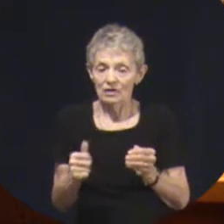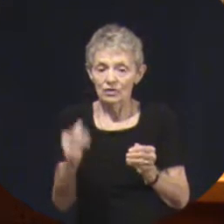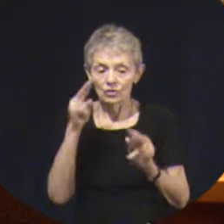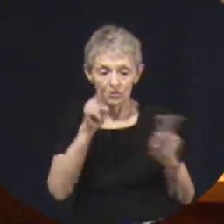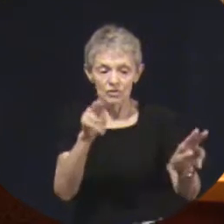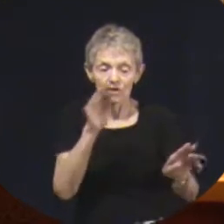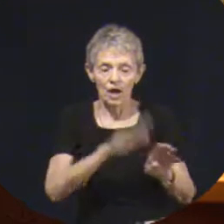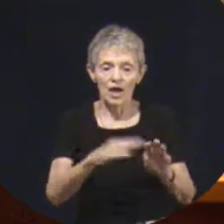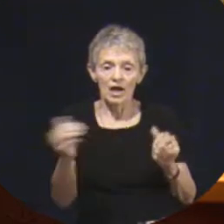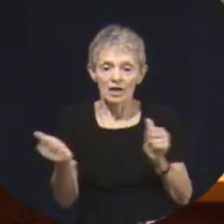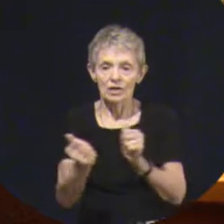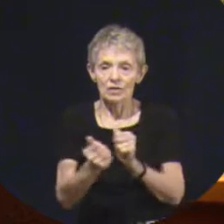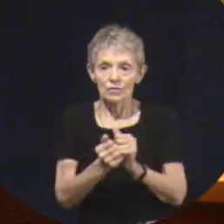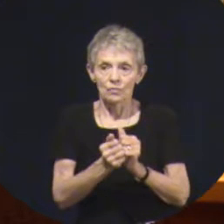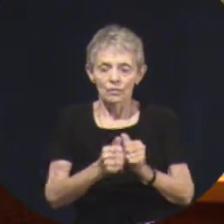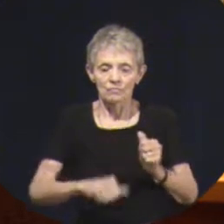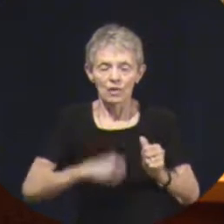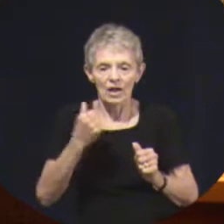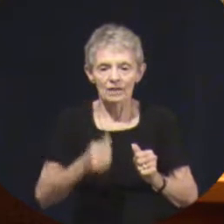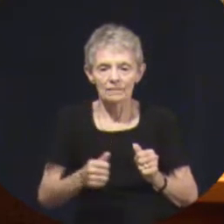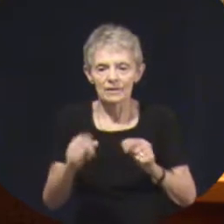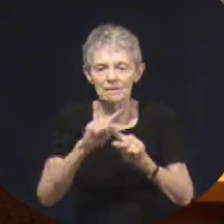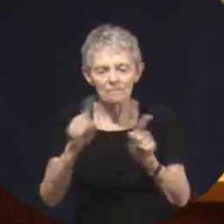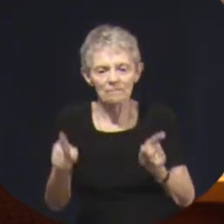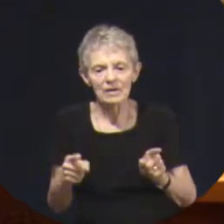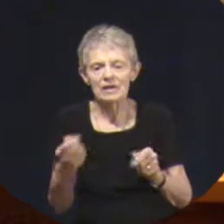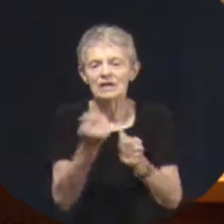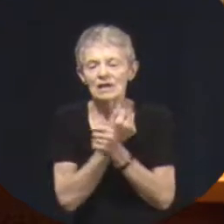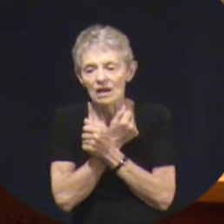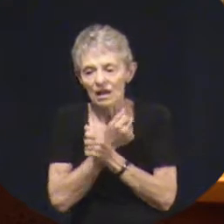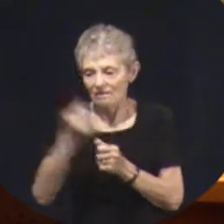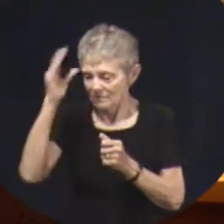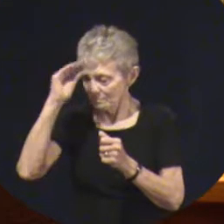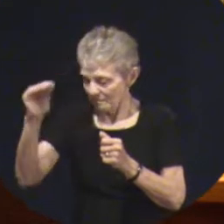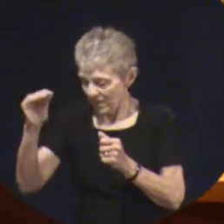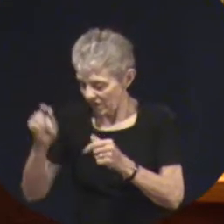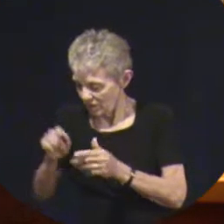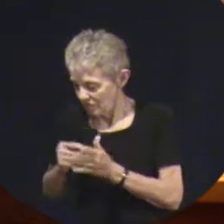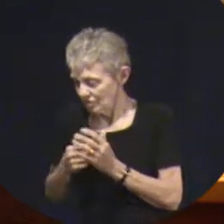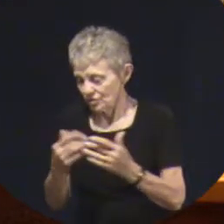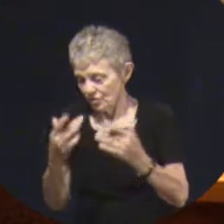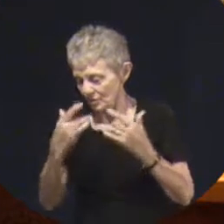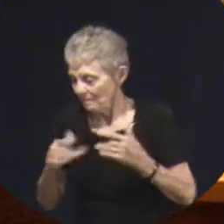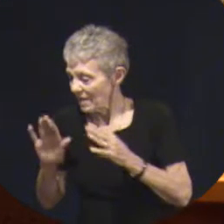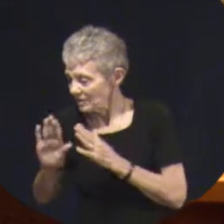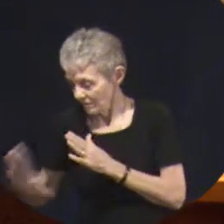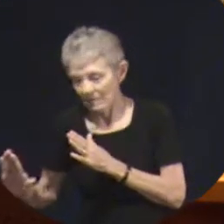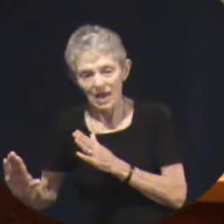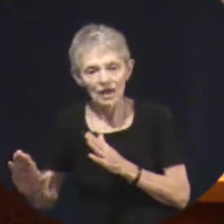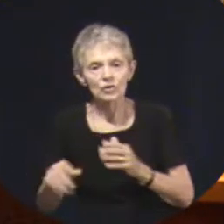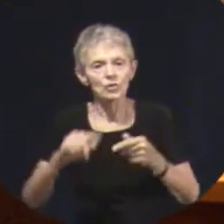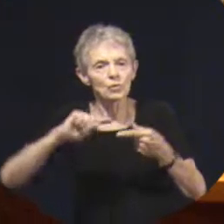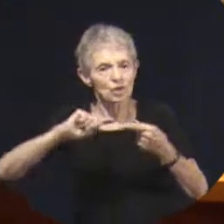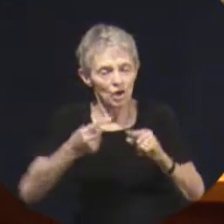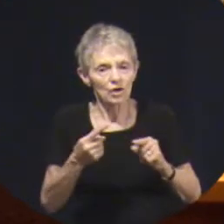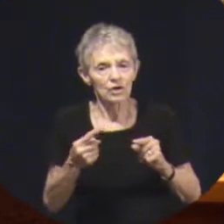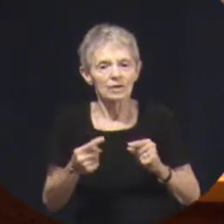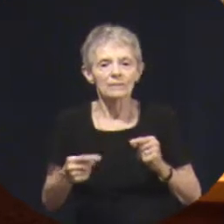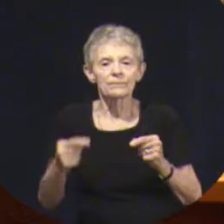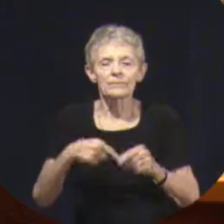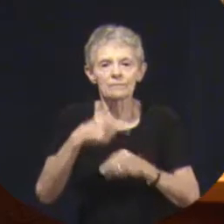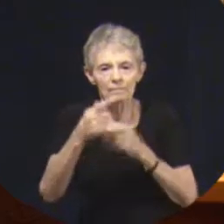neighbor. He shows great compassion for this man who has been wounded and who's been left for dead. He cares for him. He binds